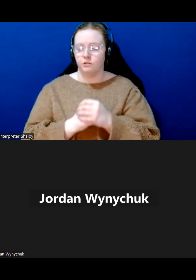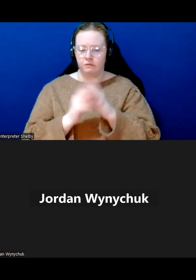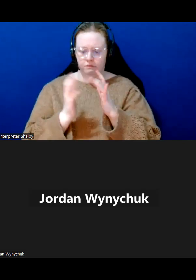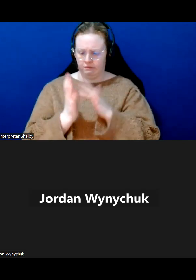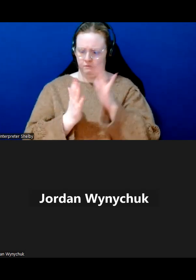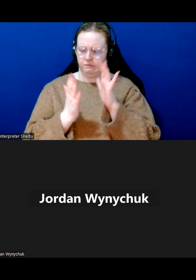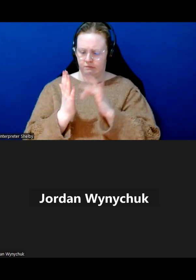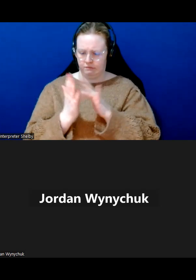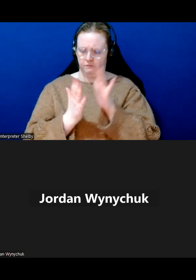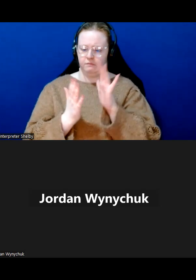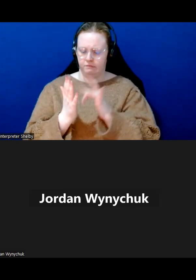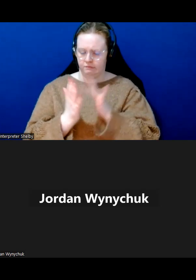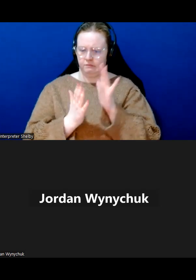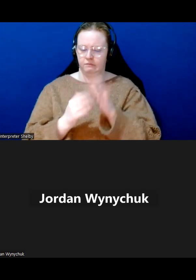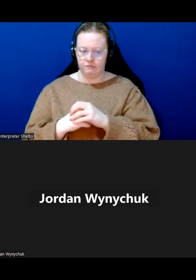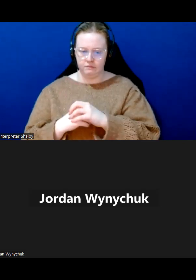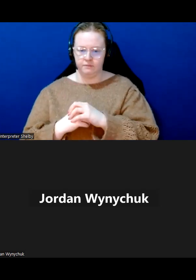down.